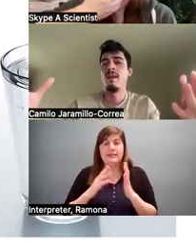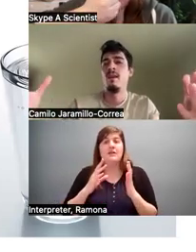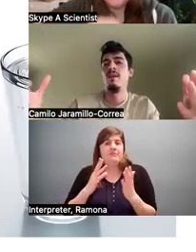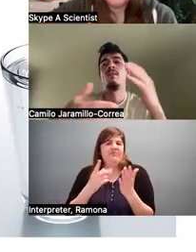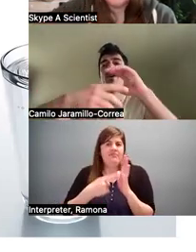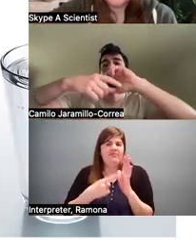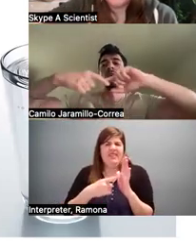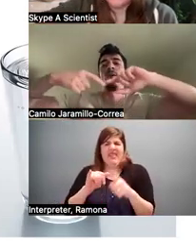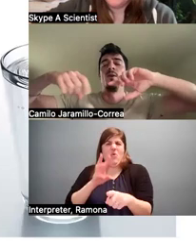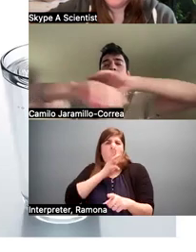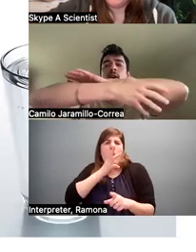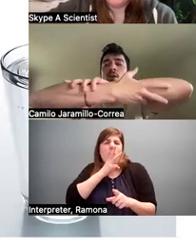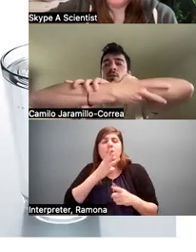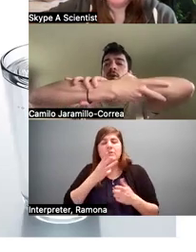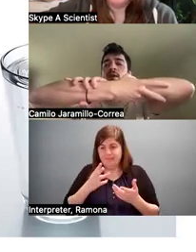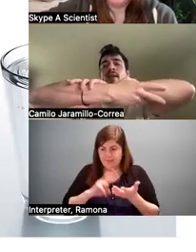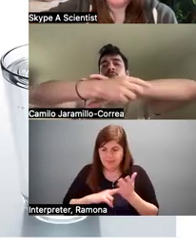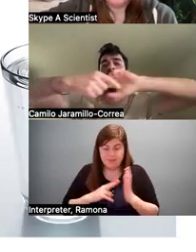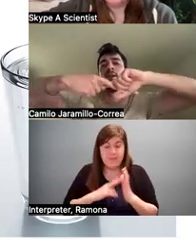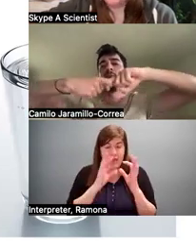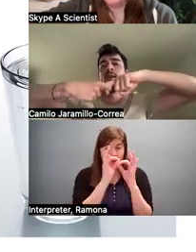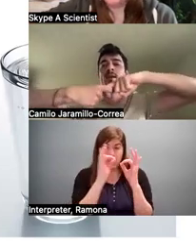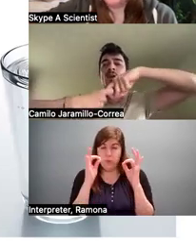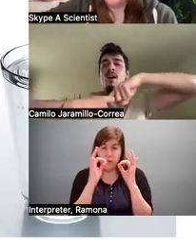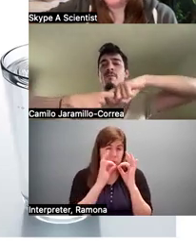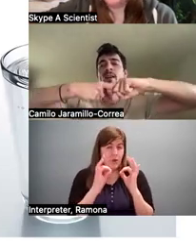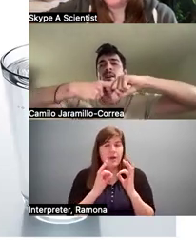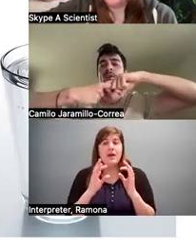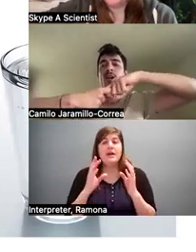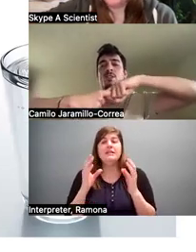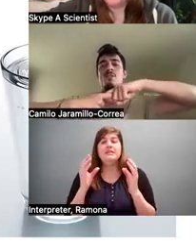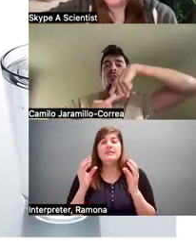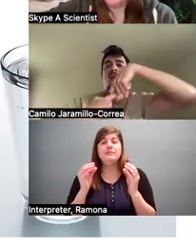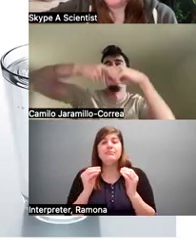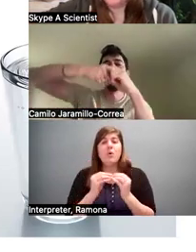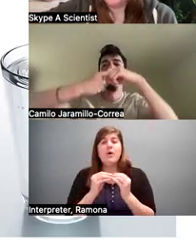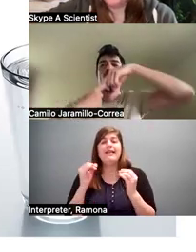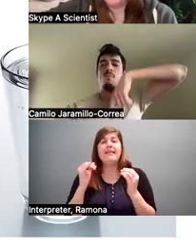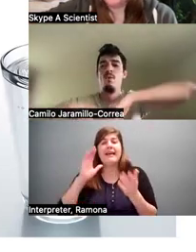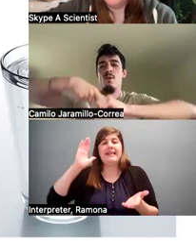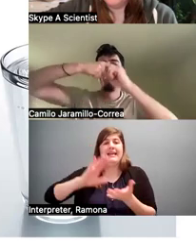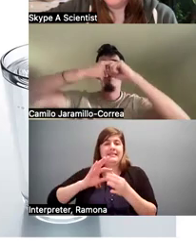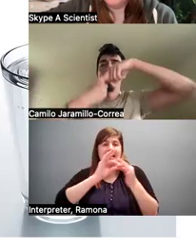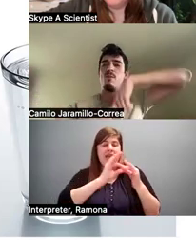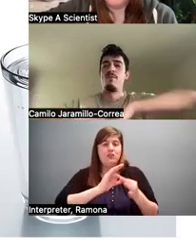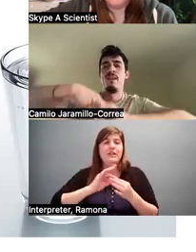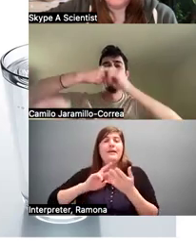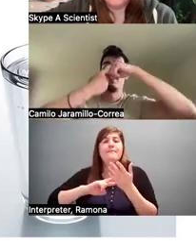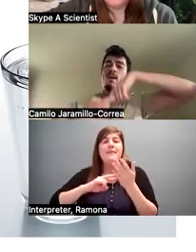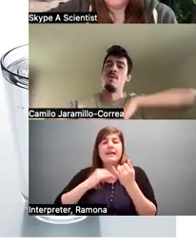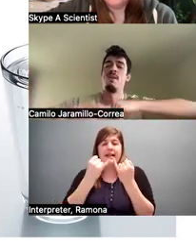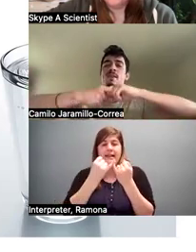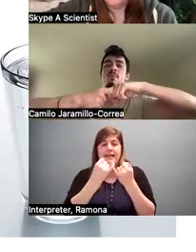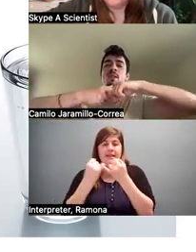in that case, the particles are no longer held together like that. Maybe it'll be like a finger connection. So they can like move more